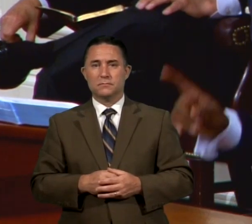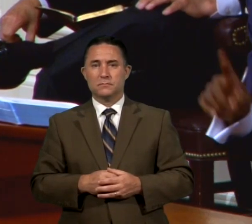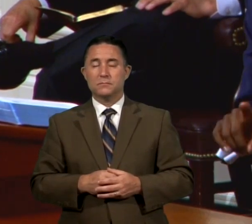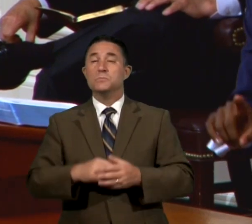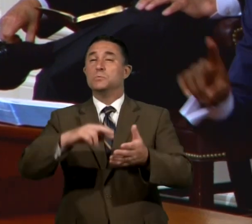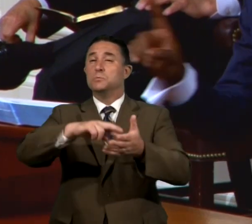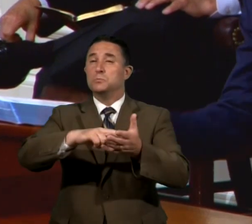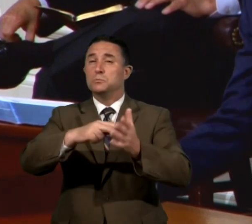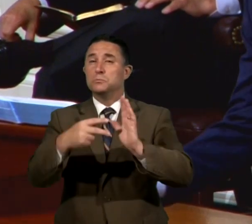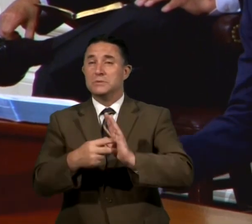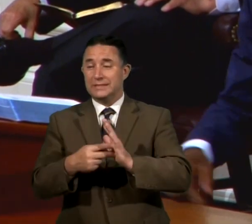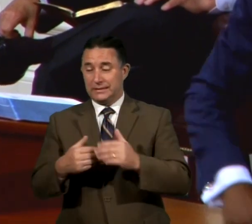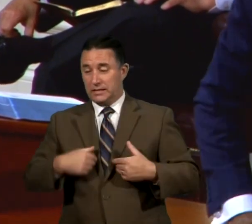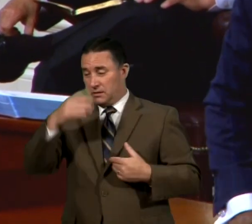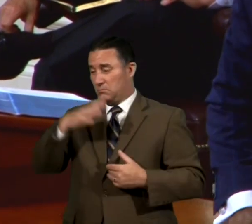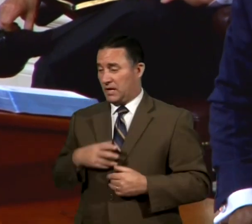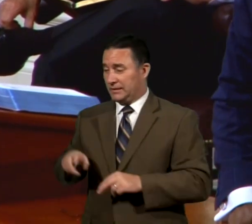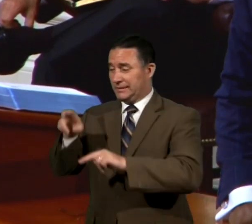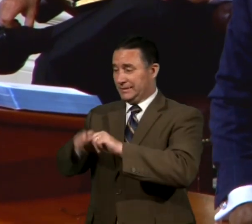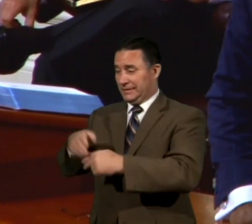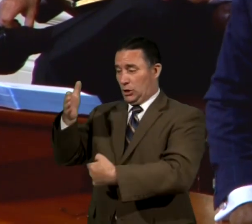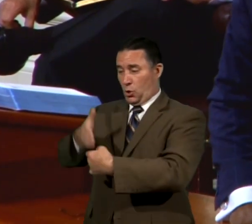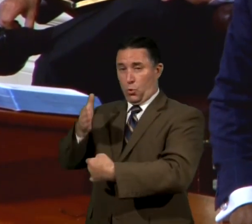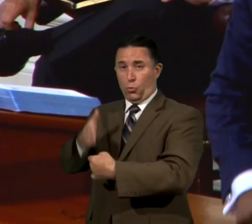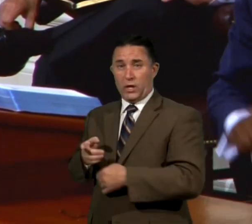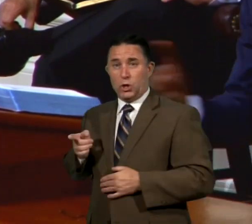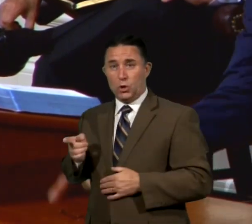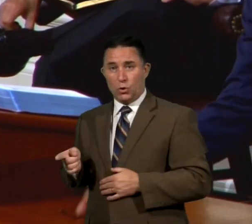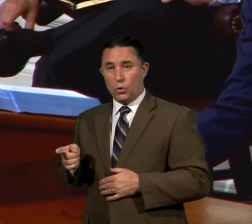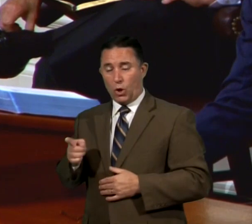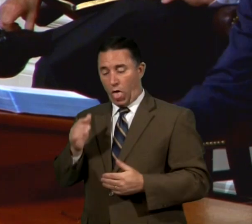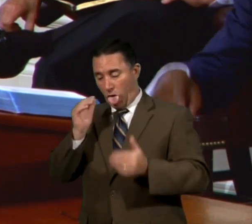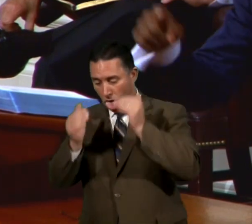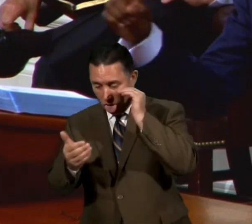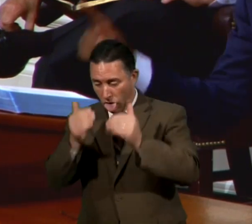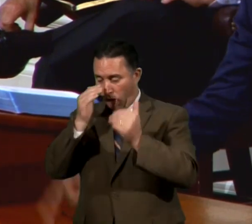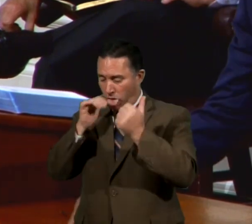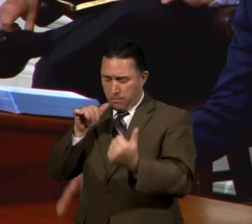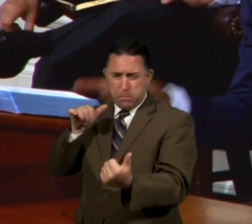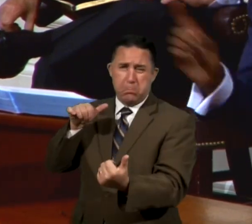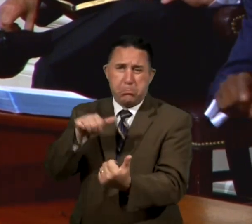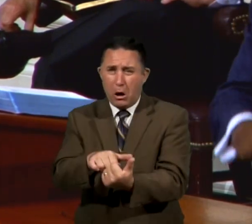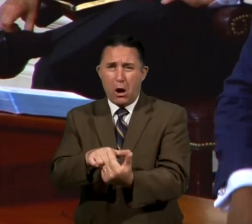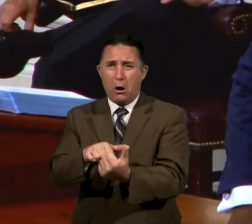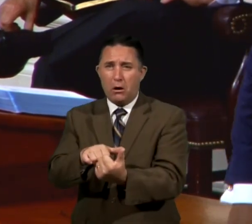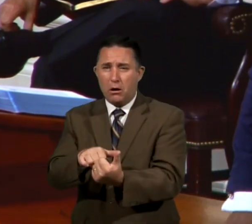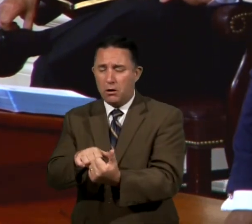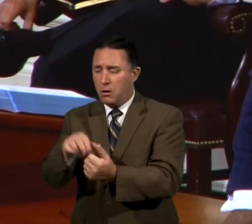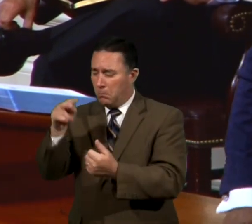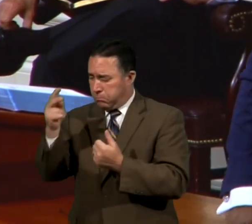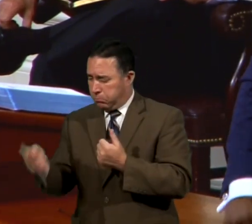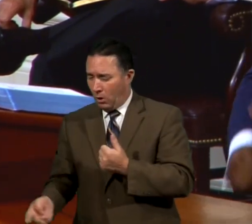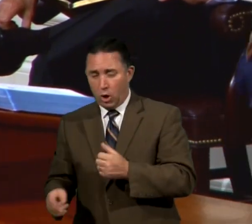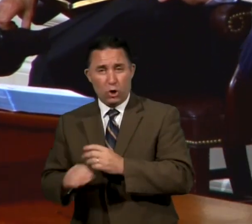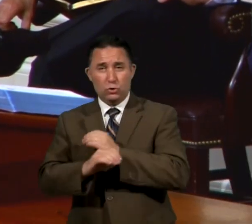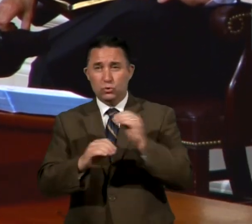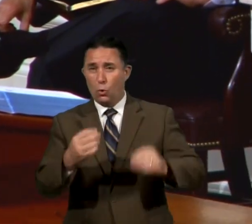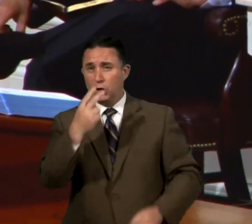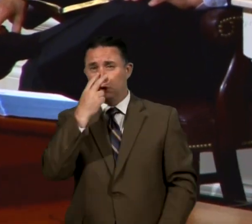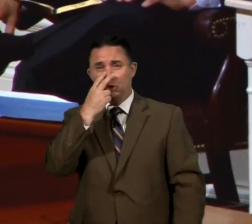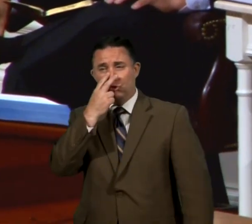You mean to tell me that this young man was sitting in this window, falling asleep, falls into a deep sleep, and falls out of the window, and nobody sees